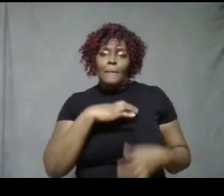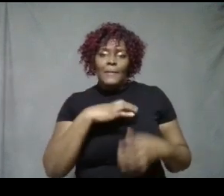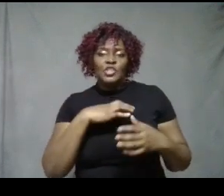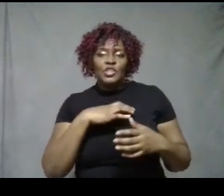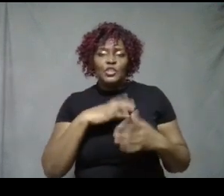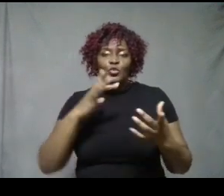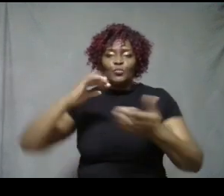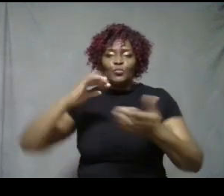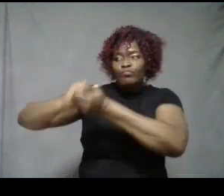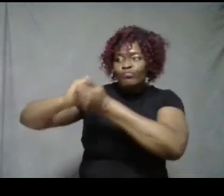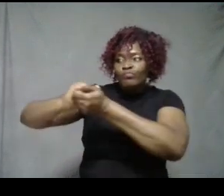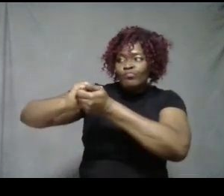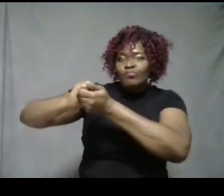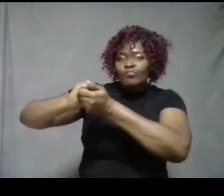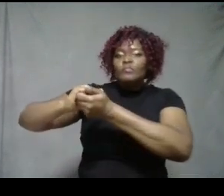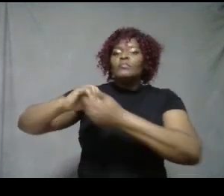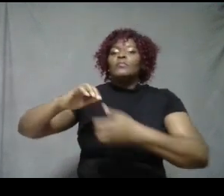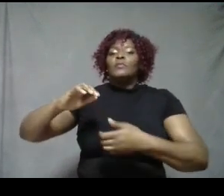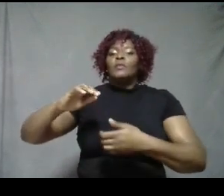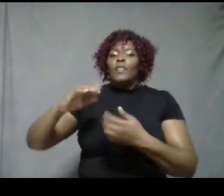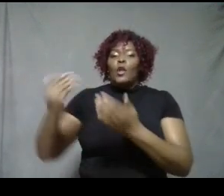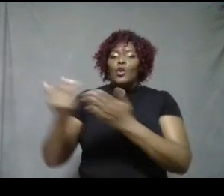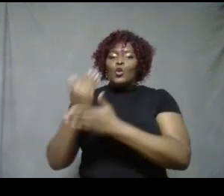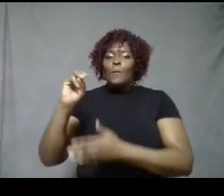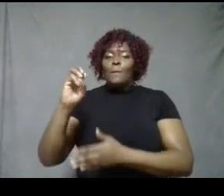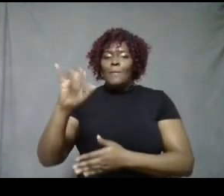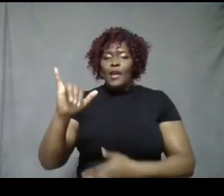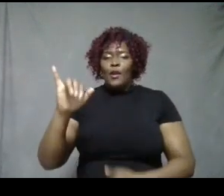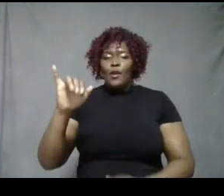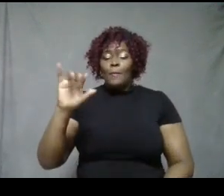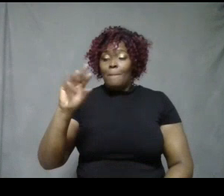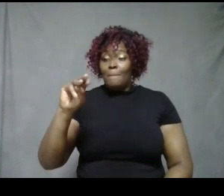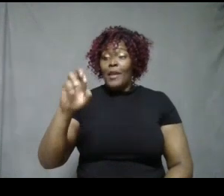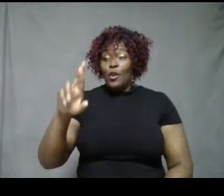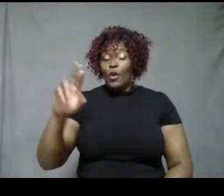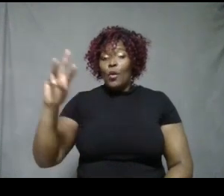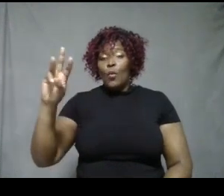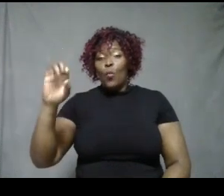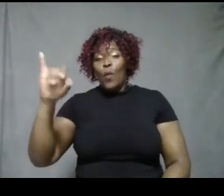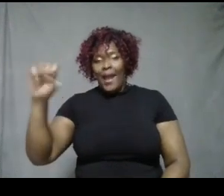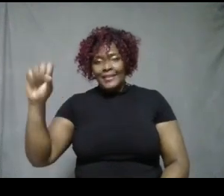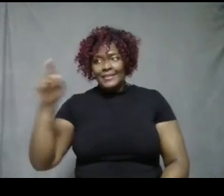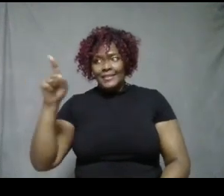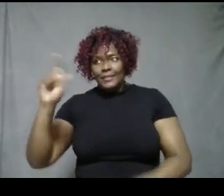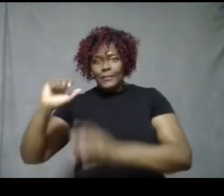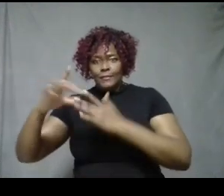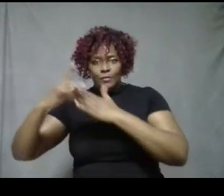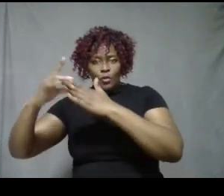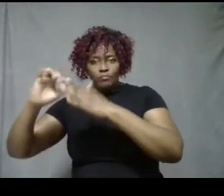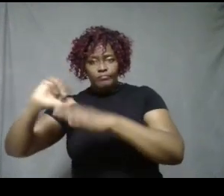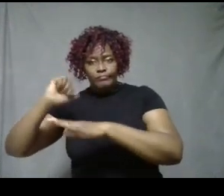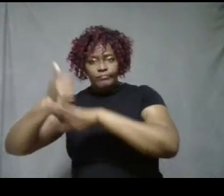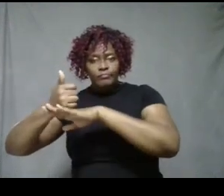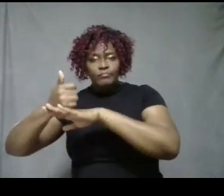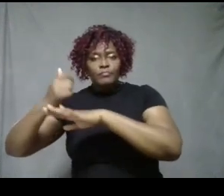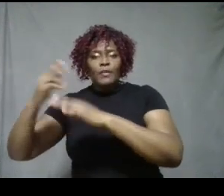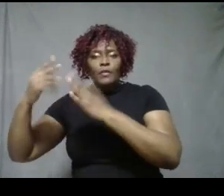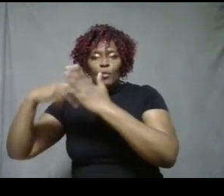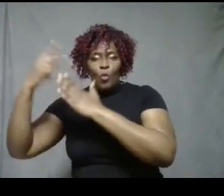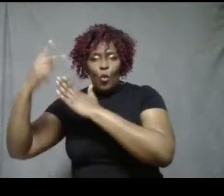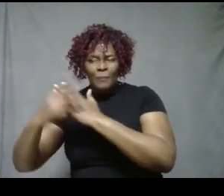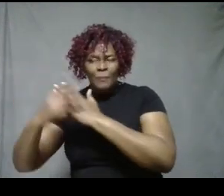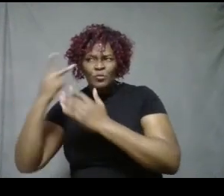County, the new Mayor Weiss, who's heading this, to see about getting some proper workforce housing in the city of